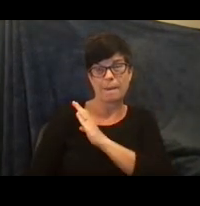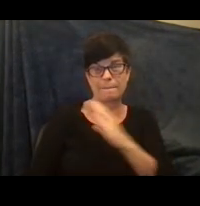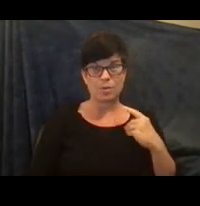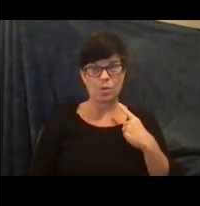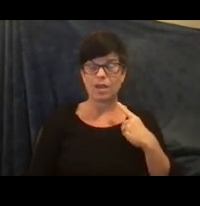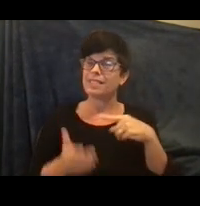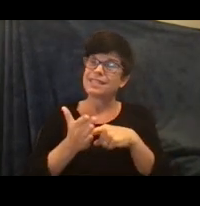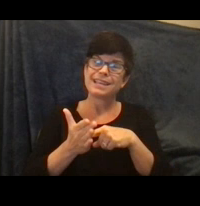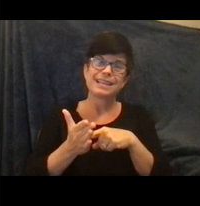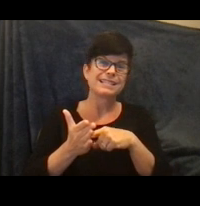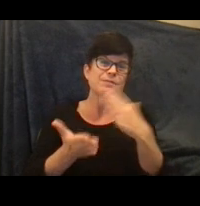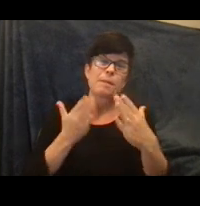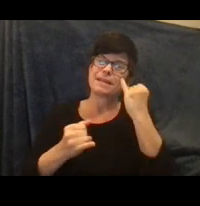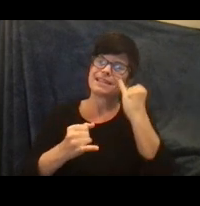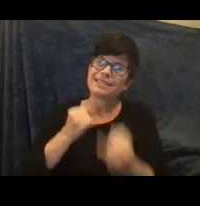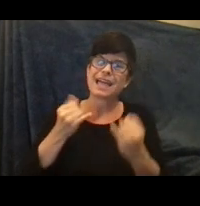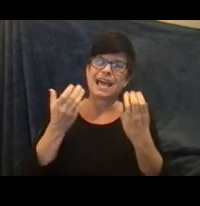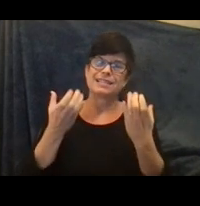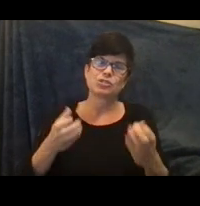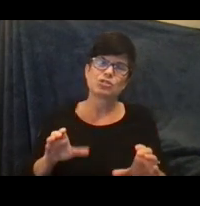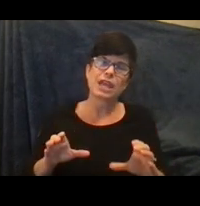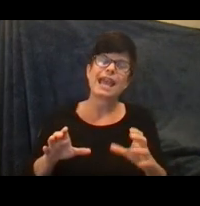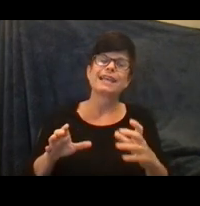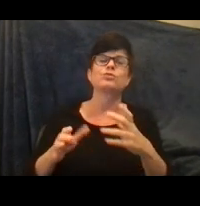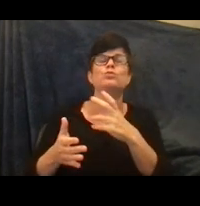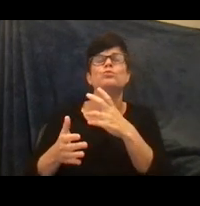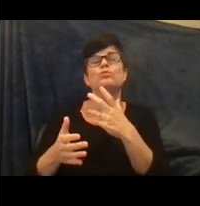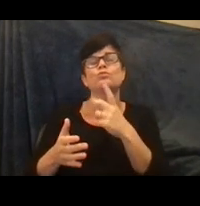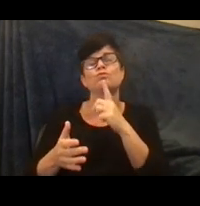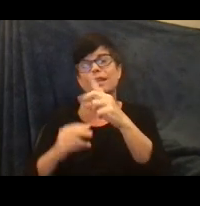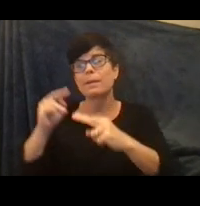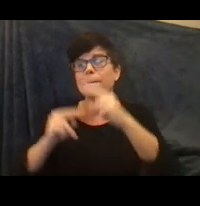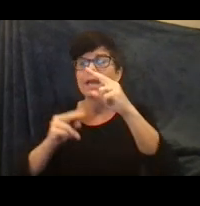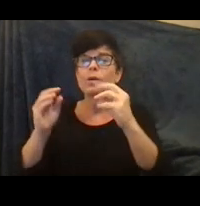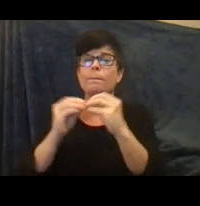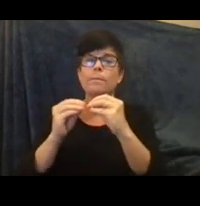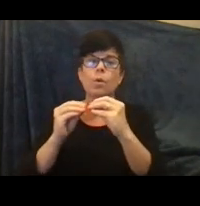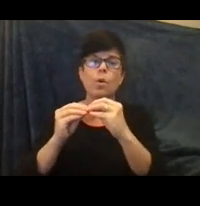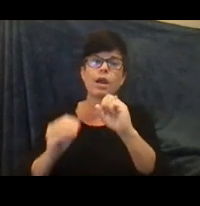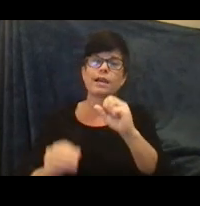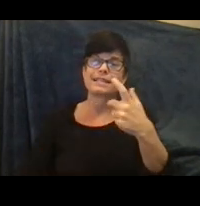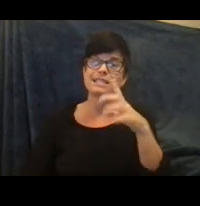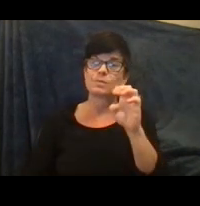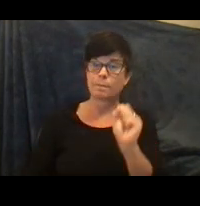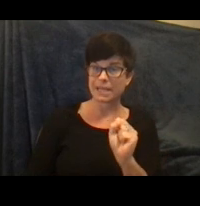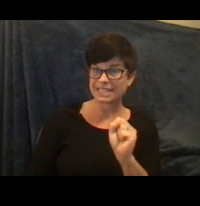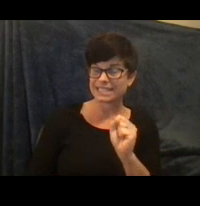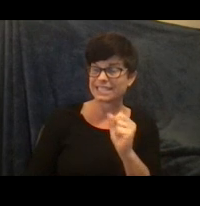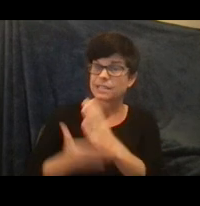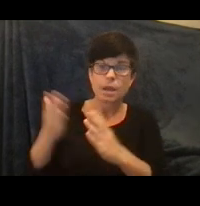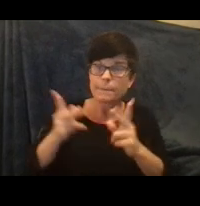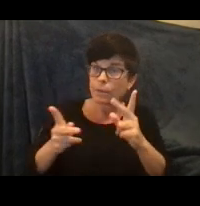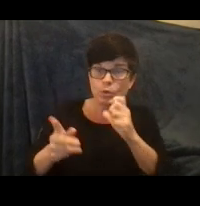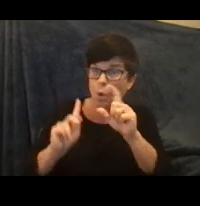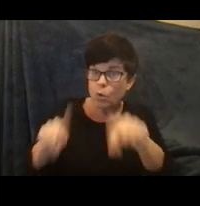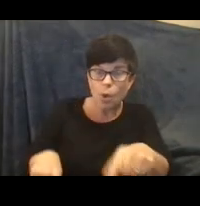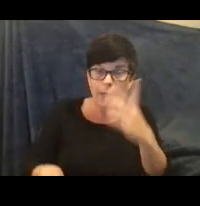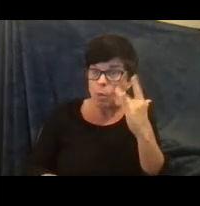the last chance that we have to get this right over there. I mean, there's people don't go down there now because you can never find a place to park.